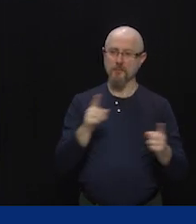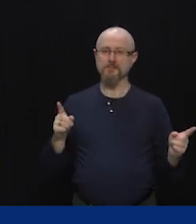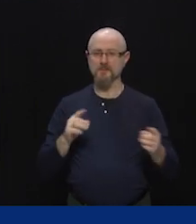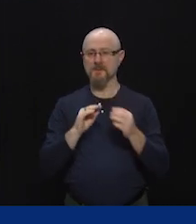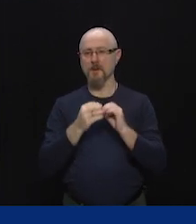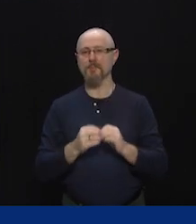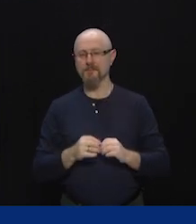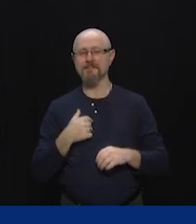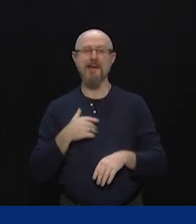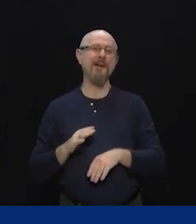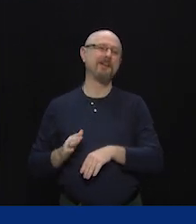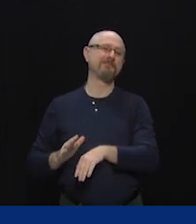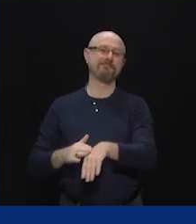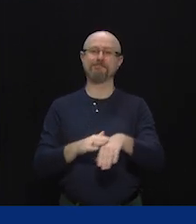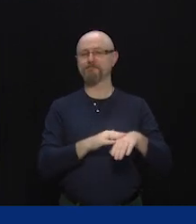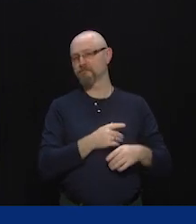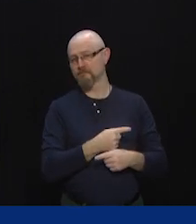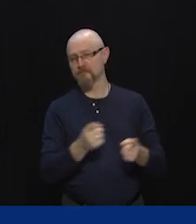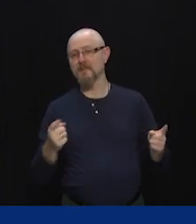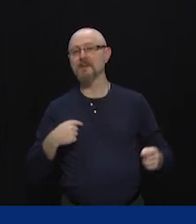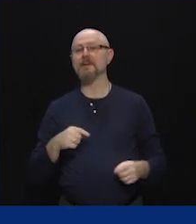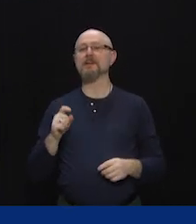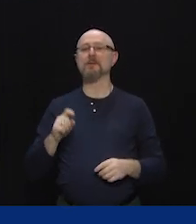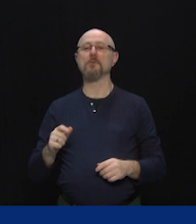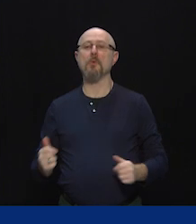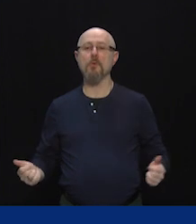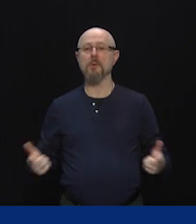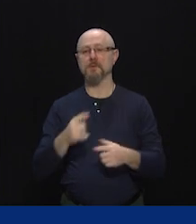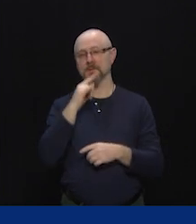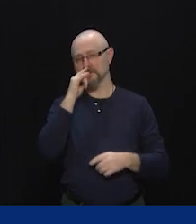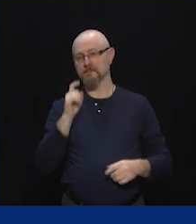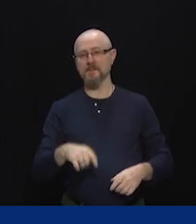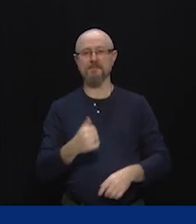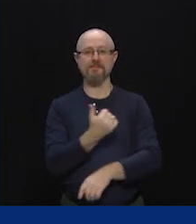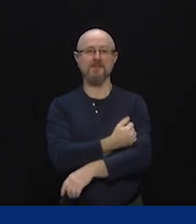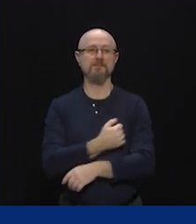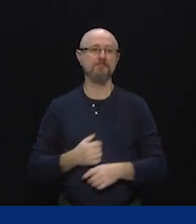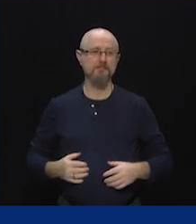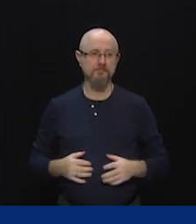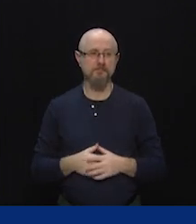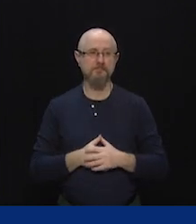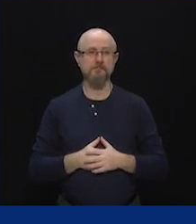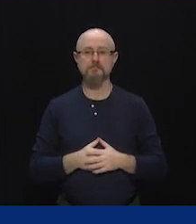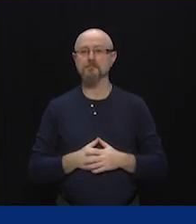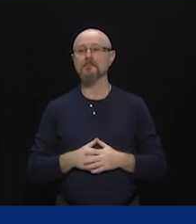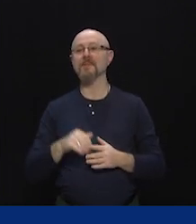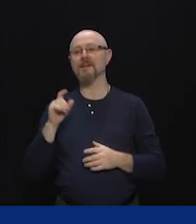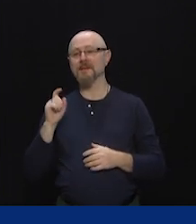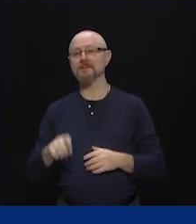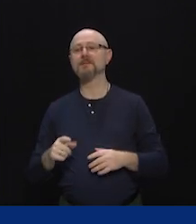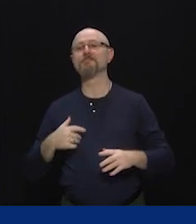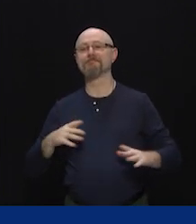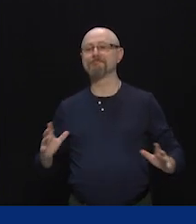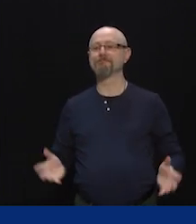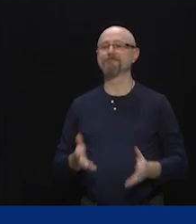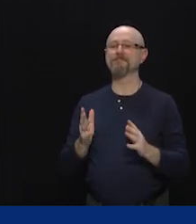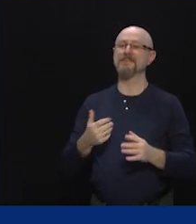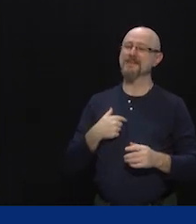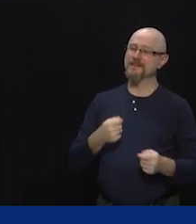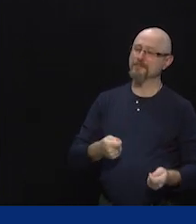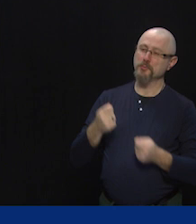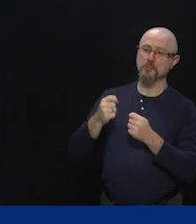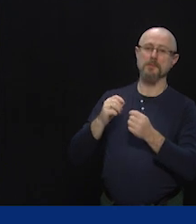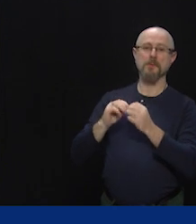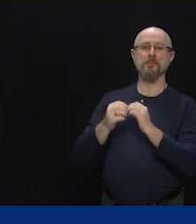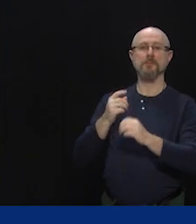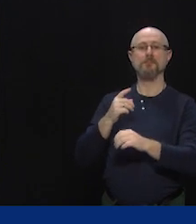to the fact that we need to get child vaccinations up. We need to get them higher than they are, particularly in the